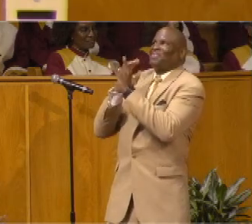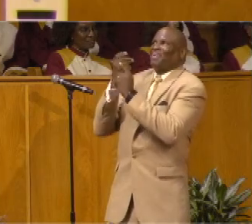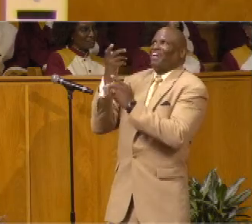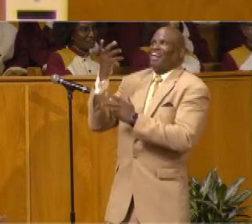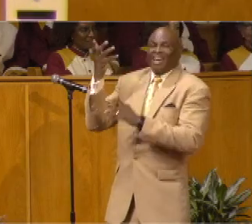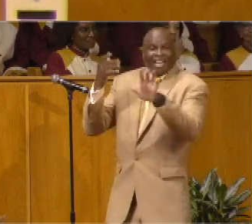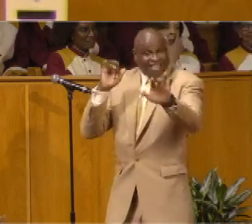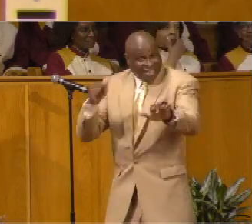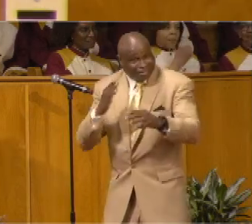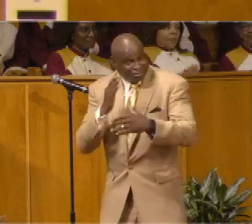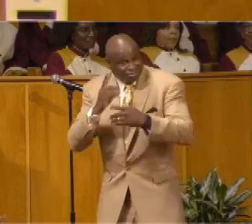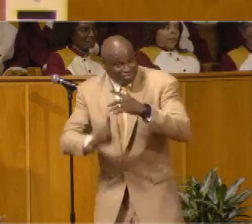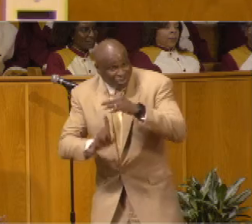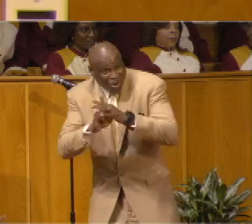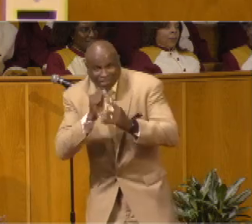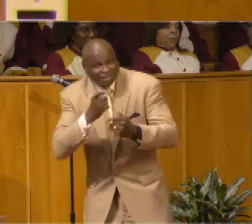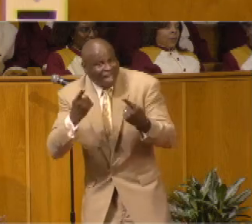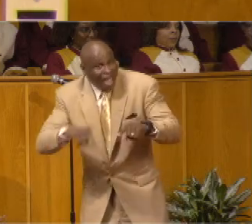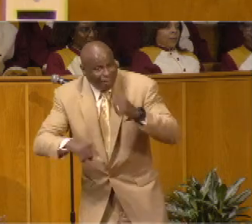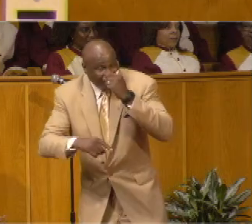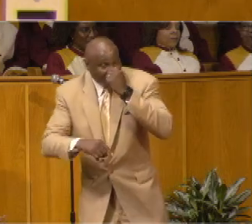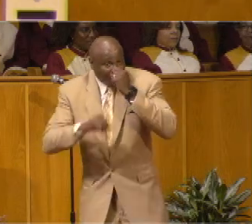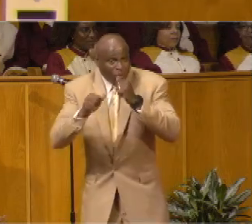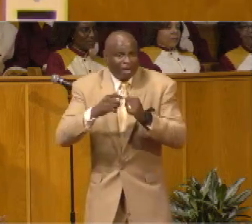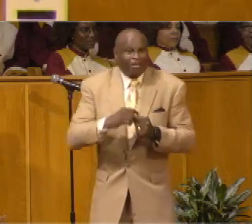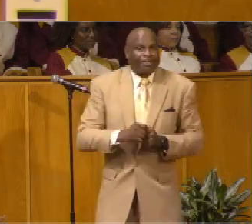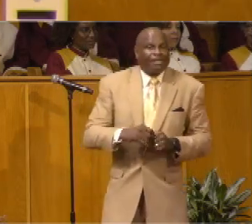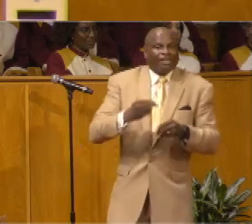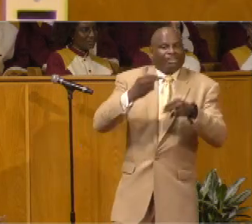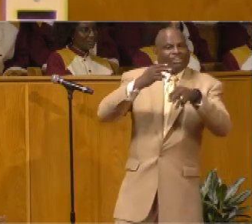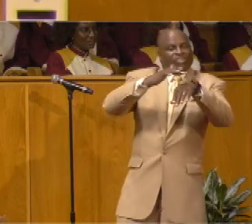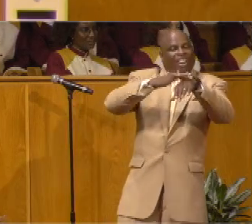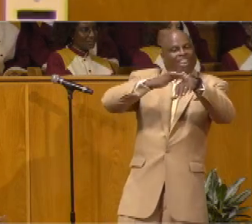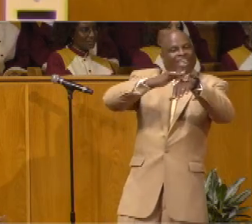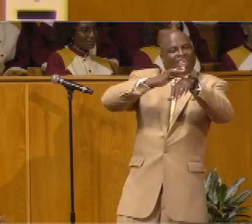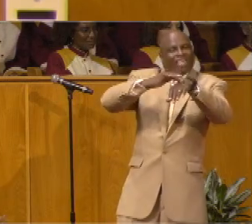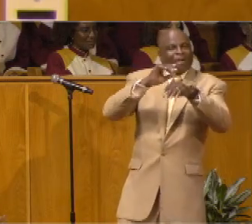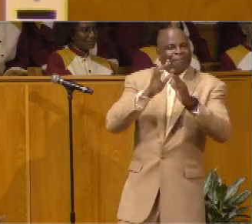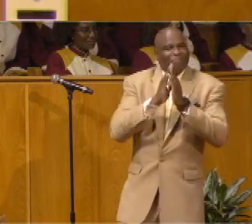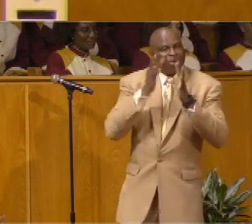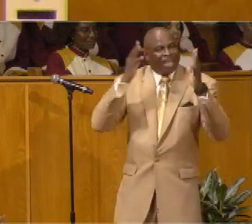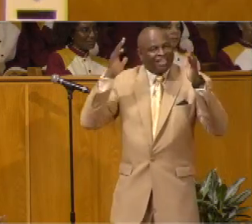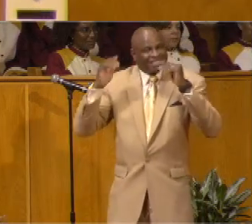That intercession doesn't come with shower prayers.